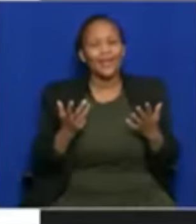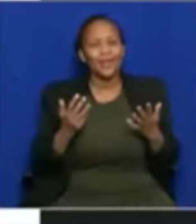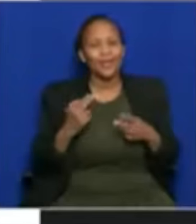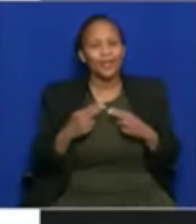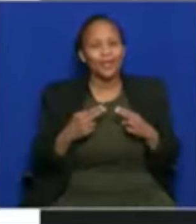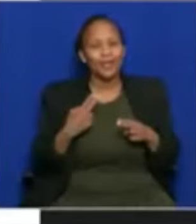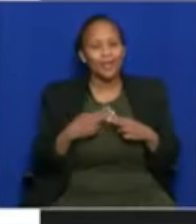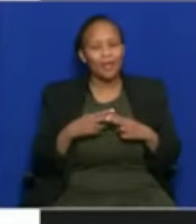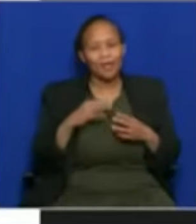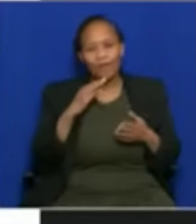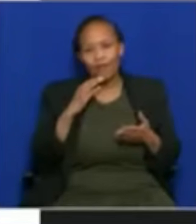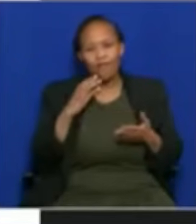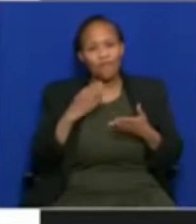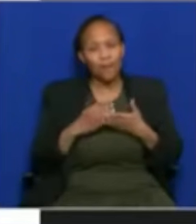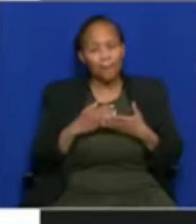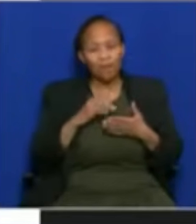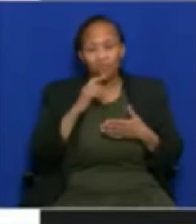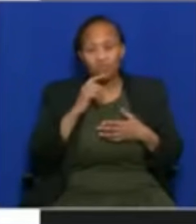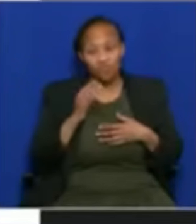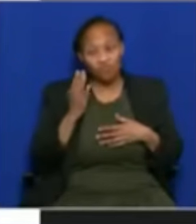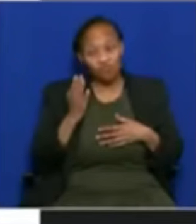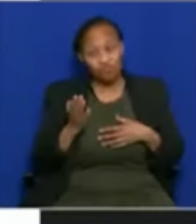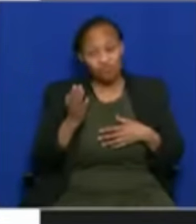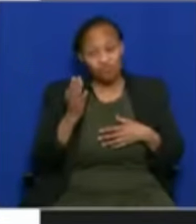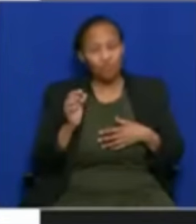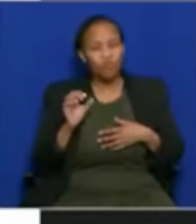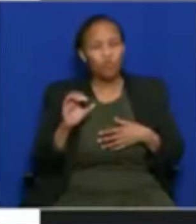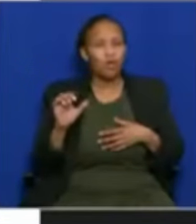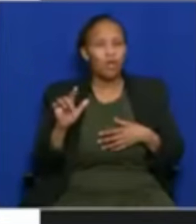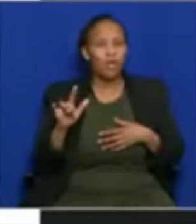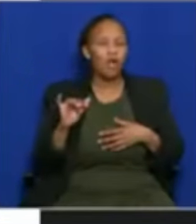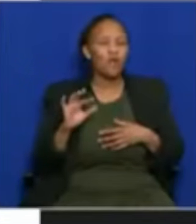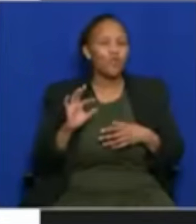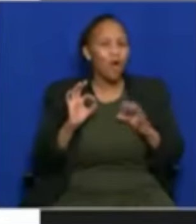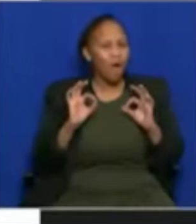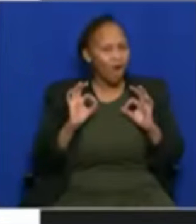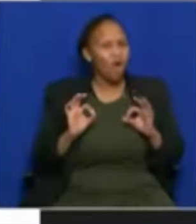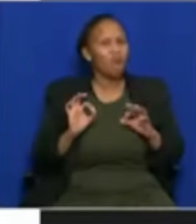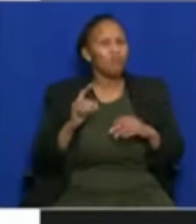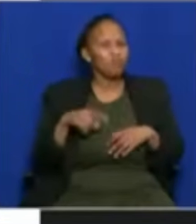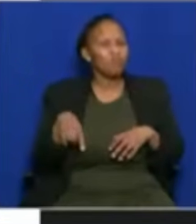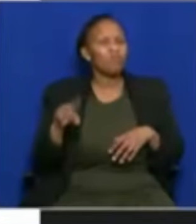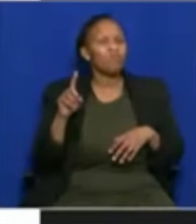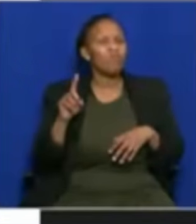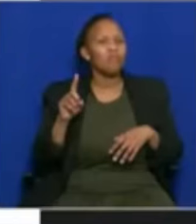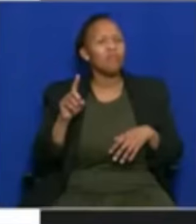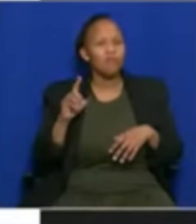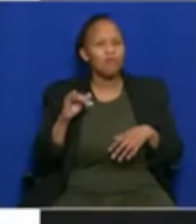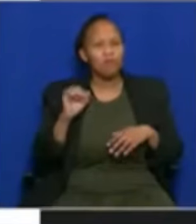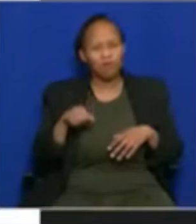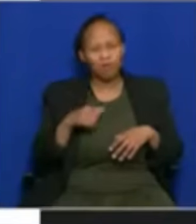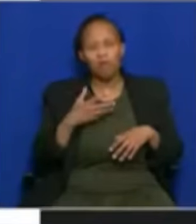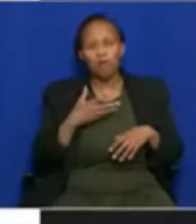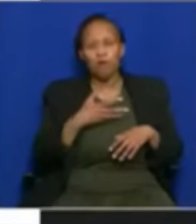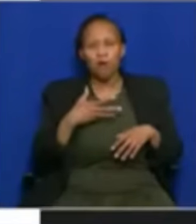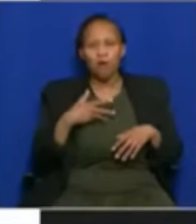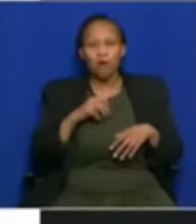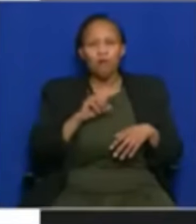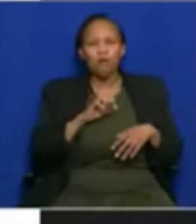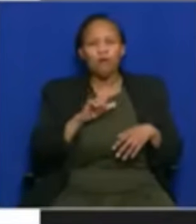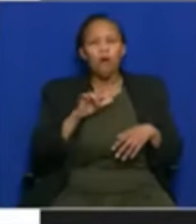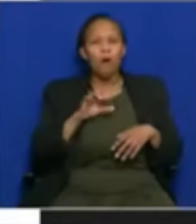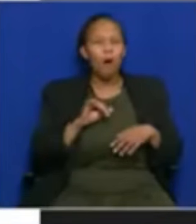you say this letter should have indicated? I know Ms. Silo is having a different discussion with you, but in answering her, you've raised